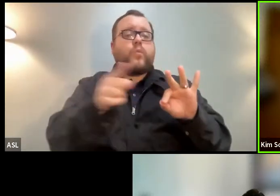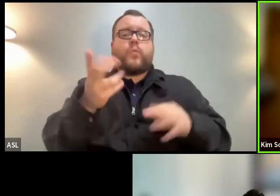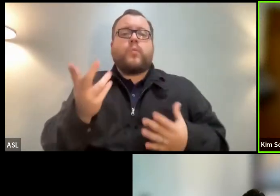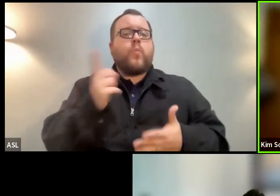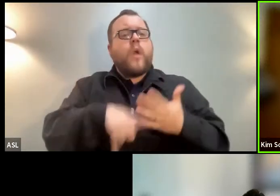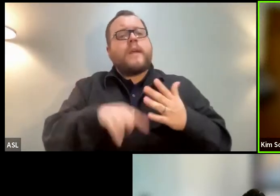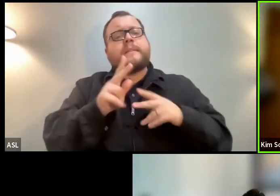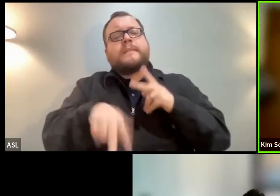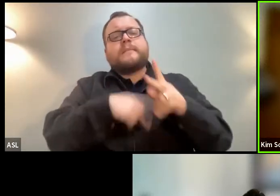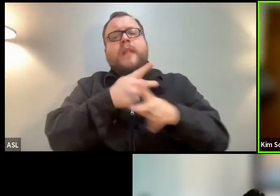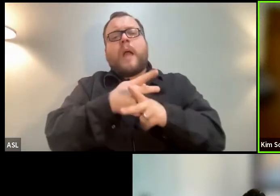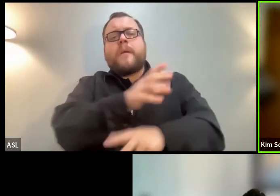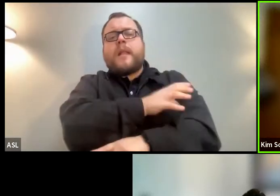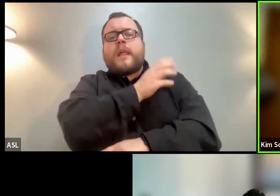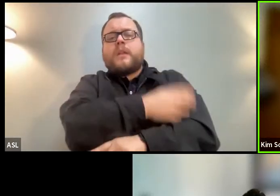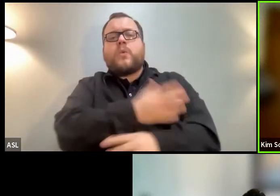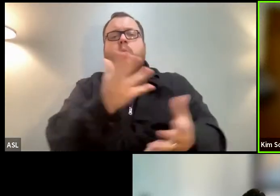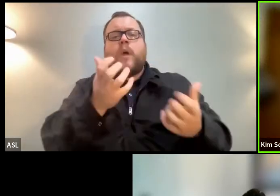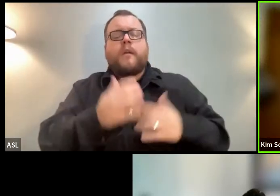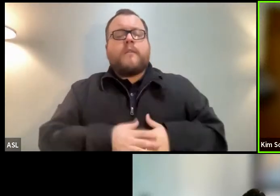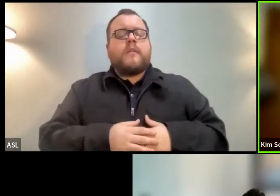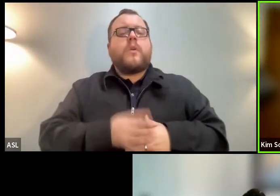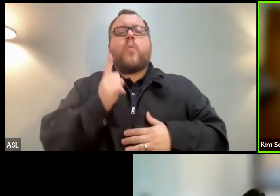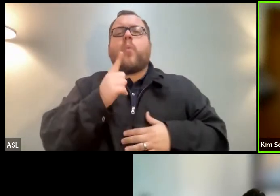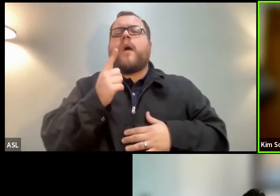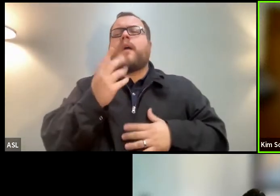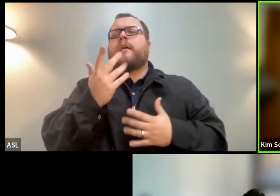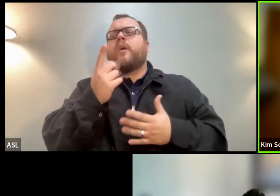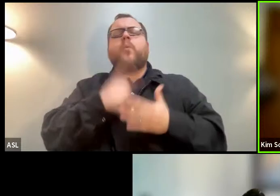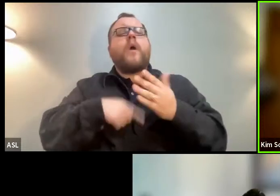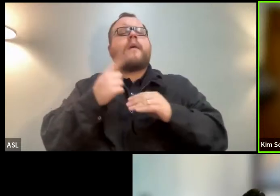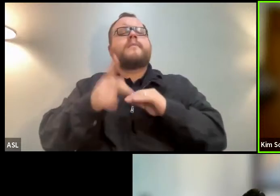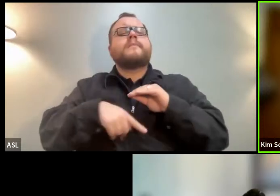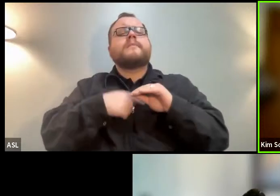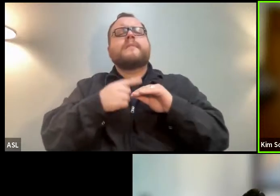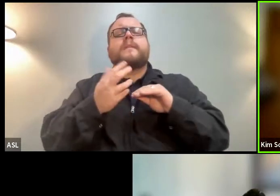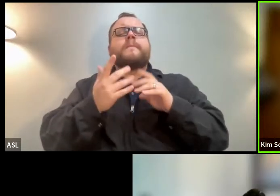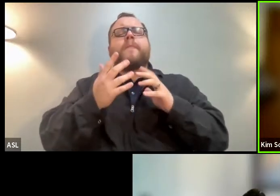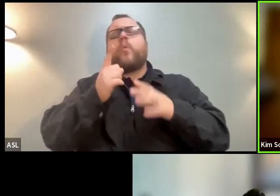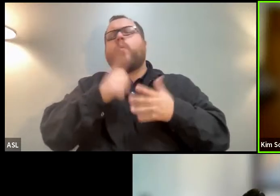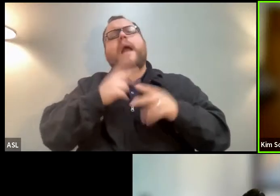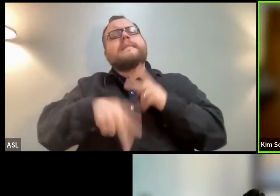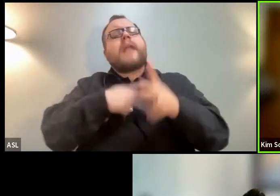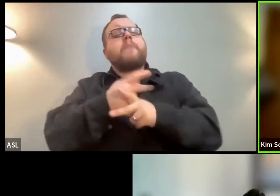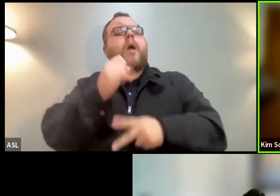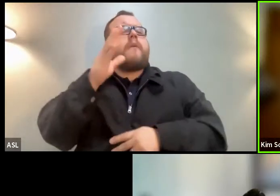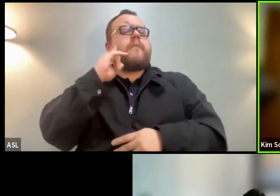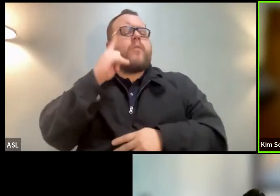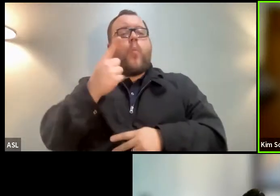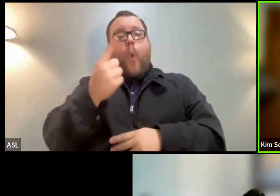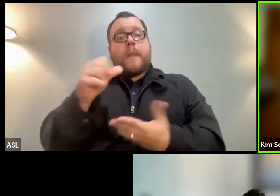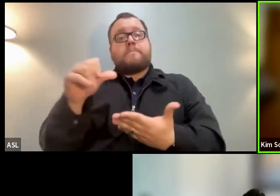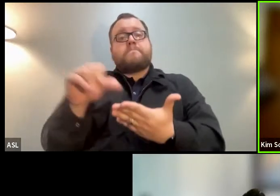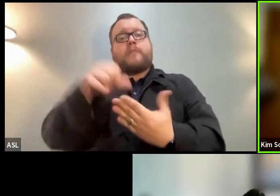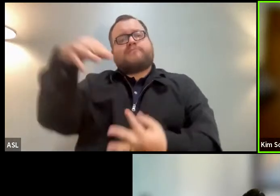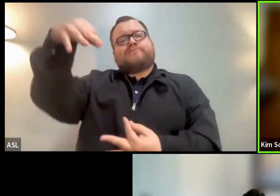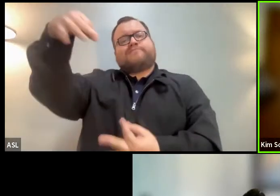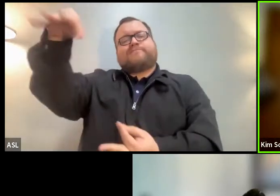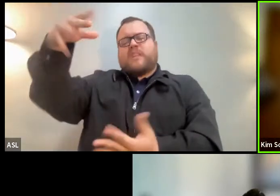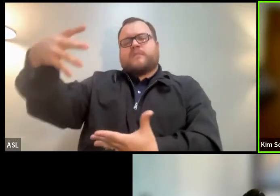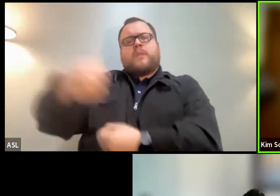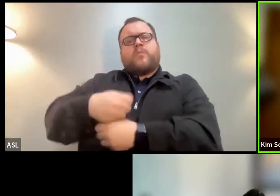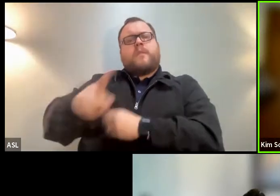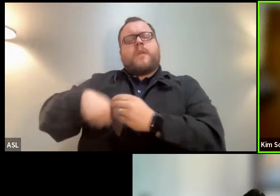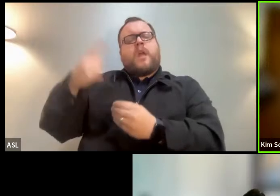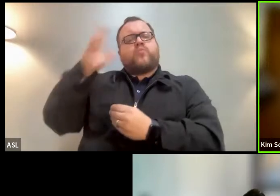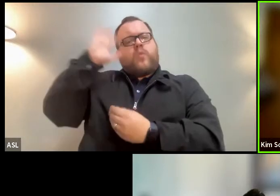for? What kind of one-page portable medical summary can you put together? And often that's what we show them. Like, here's how you put